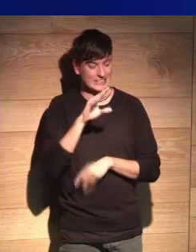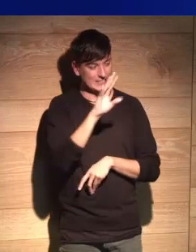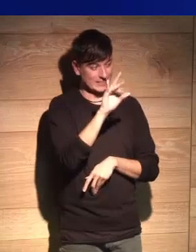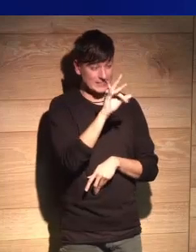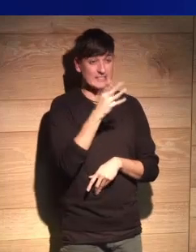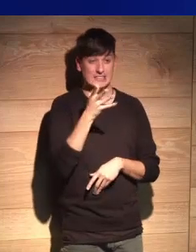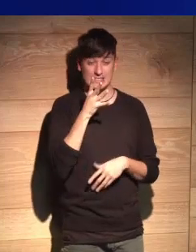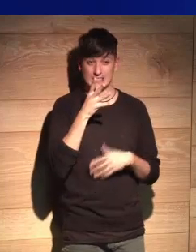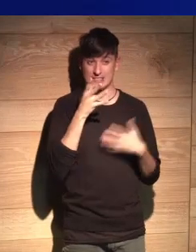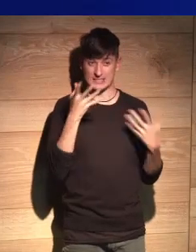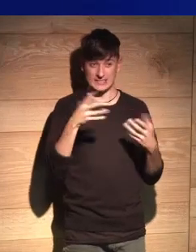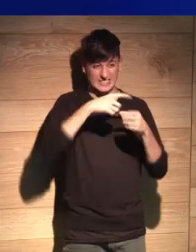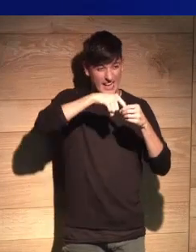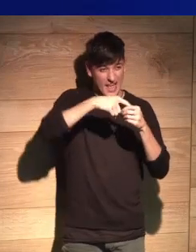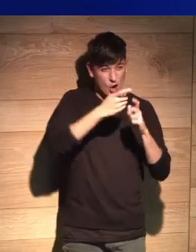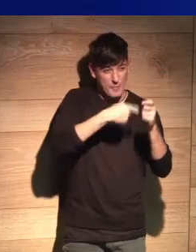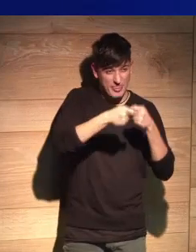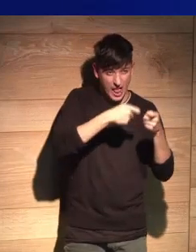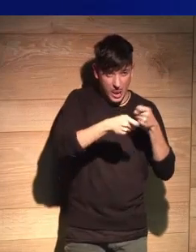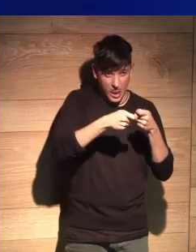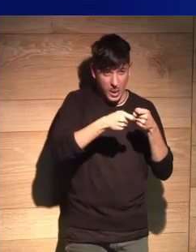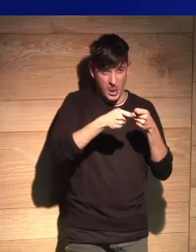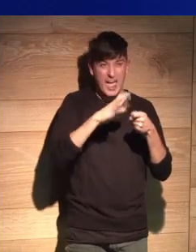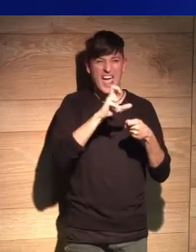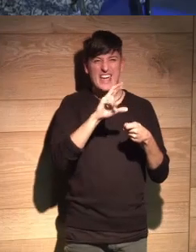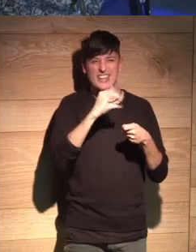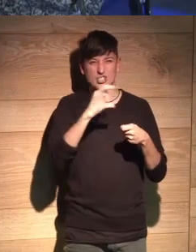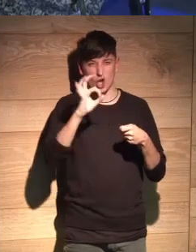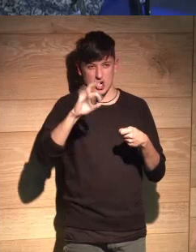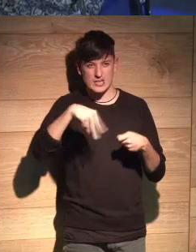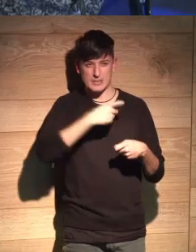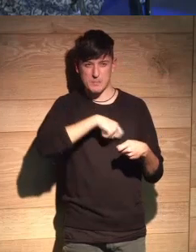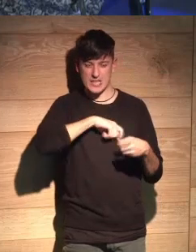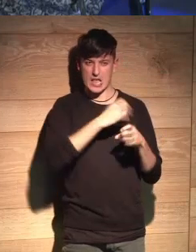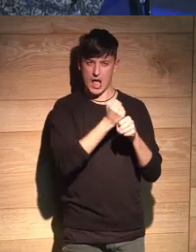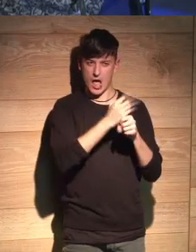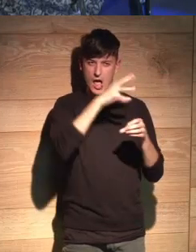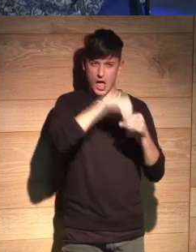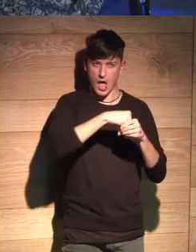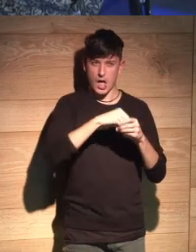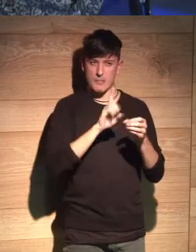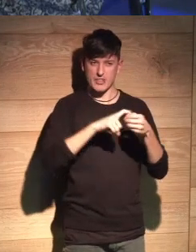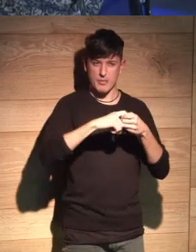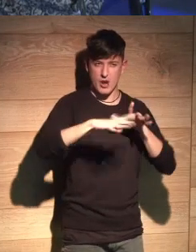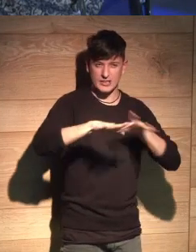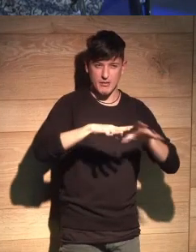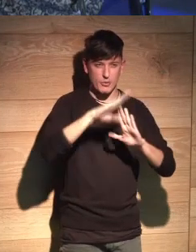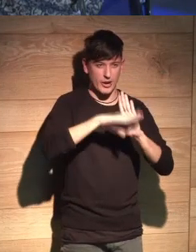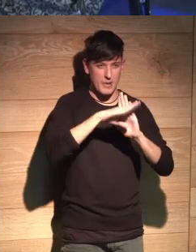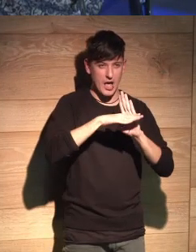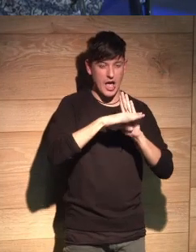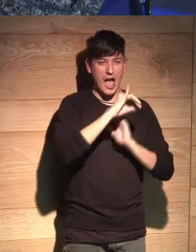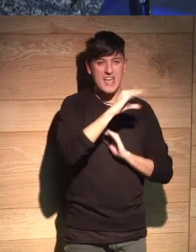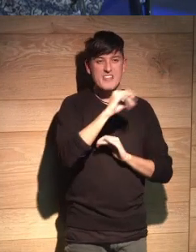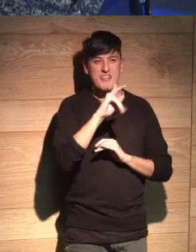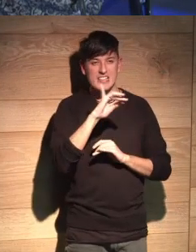country. She occupies a role in the commercial area and one of the most important accounts of Ericsson in Spain, combining this with her active participation in